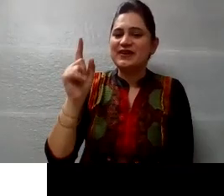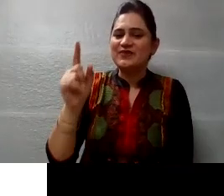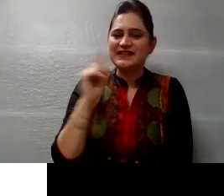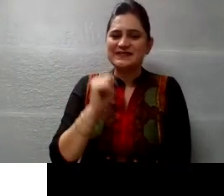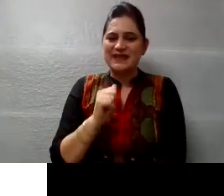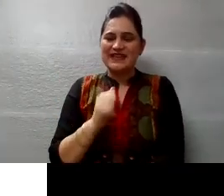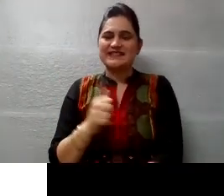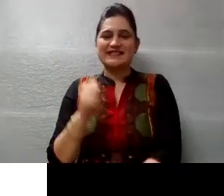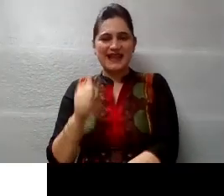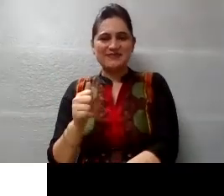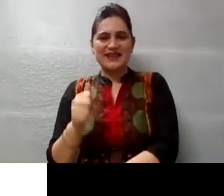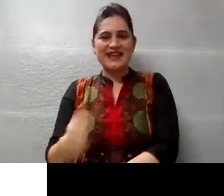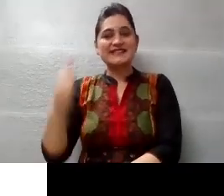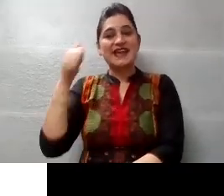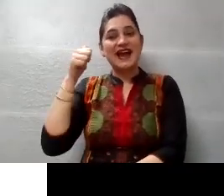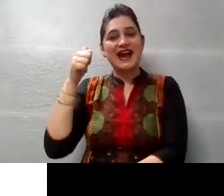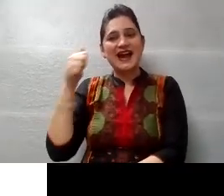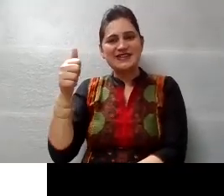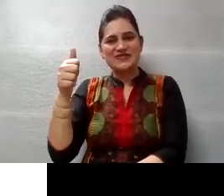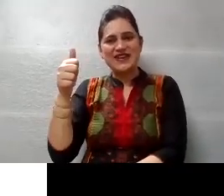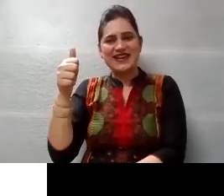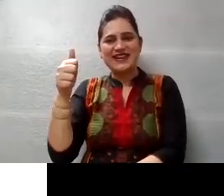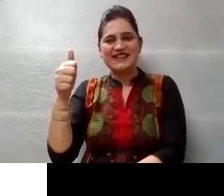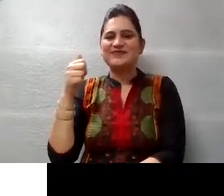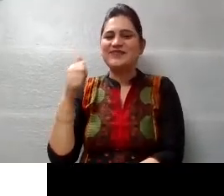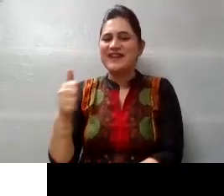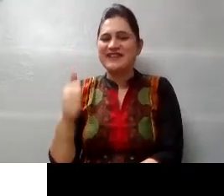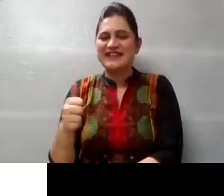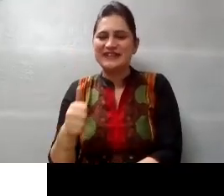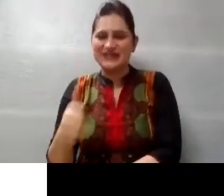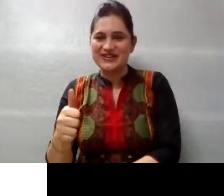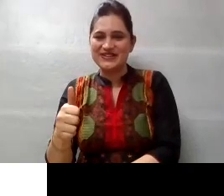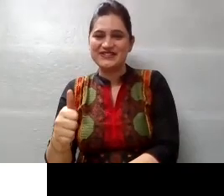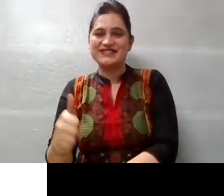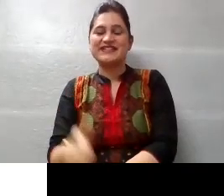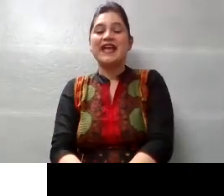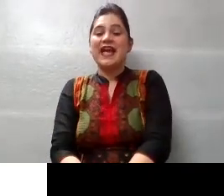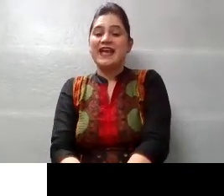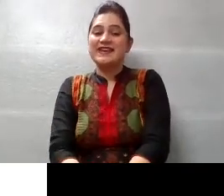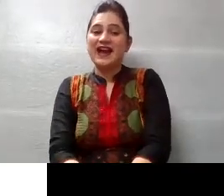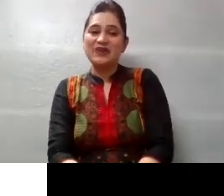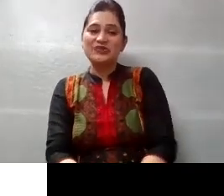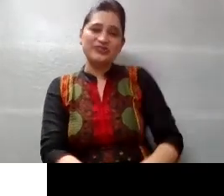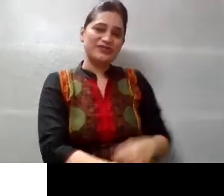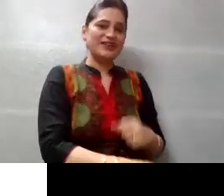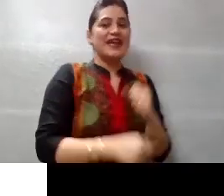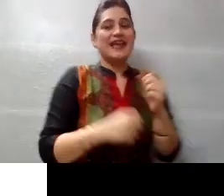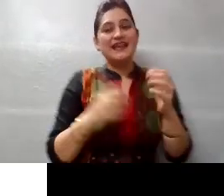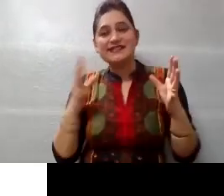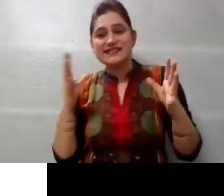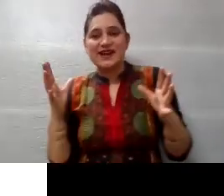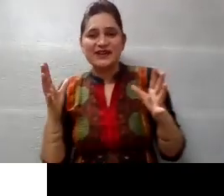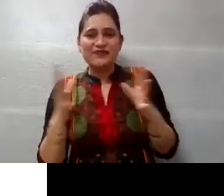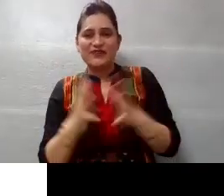zero in ones place. That makes 100. Very good. And now children,